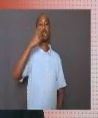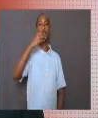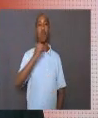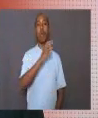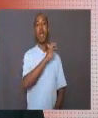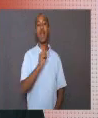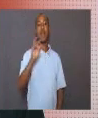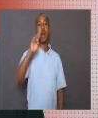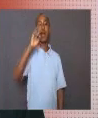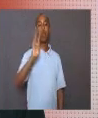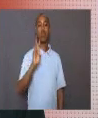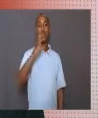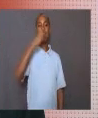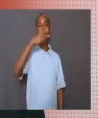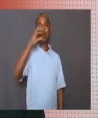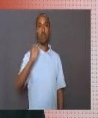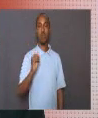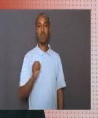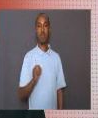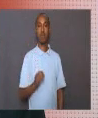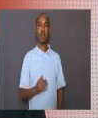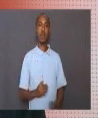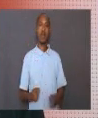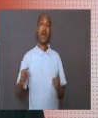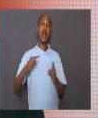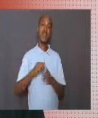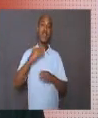of aldehydes and ketones.